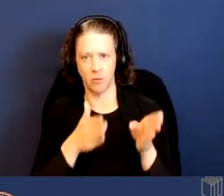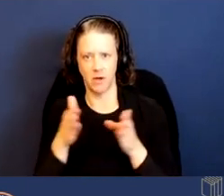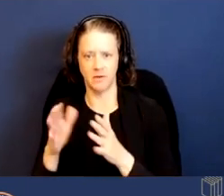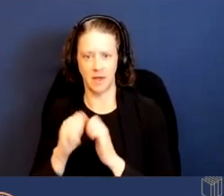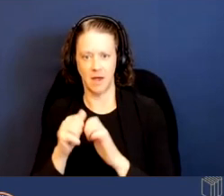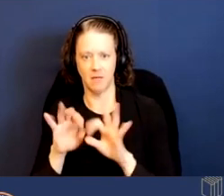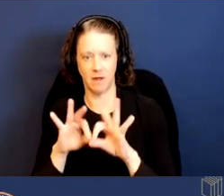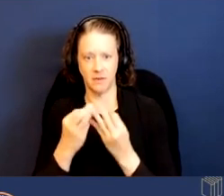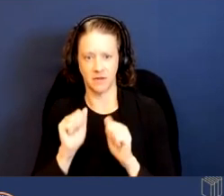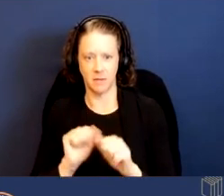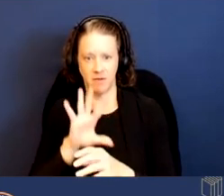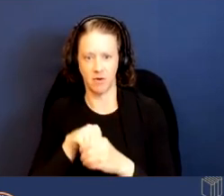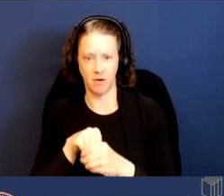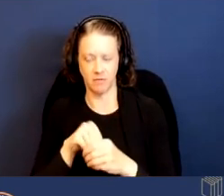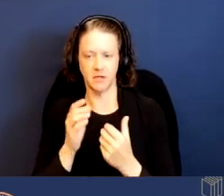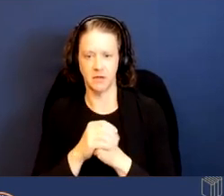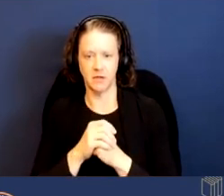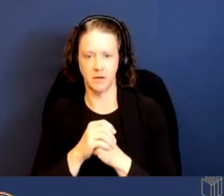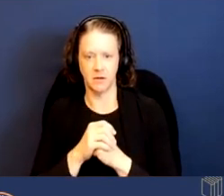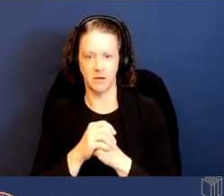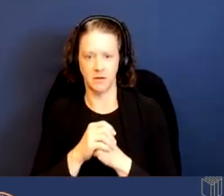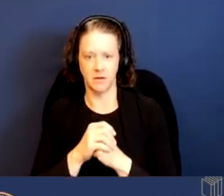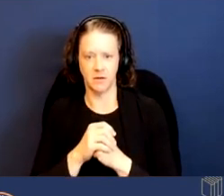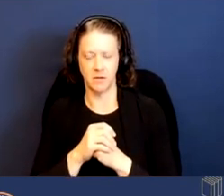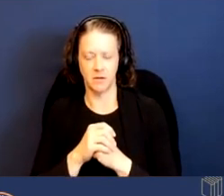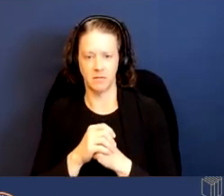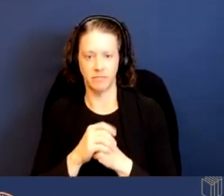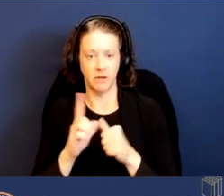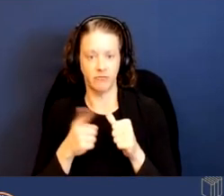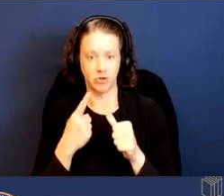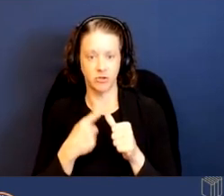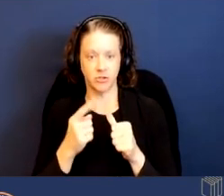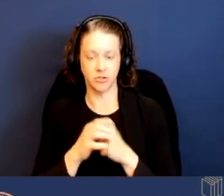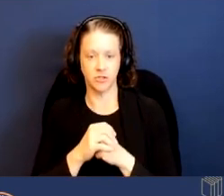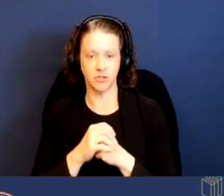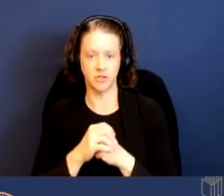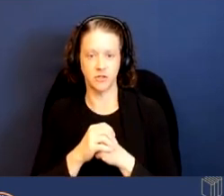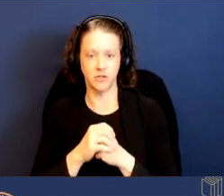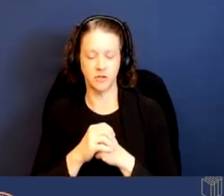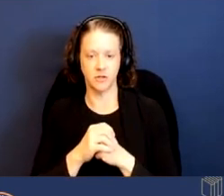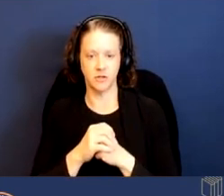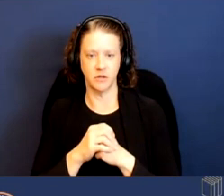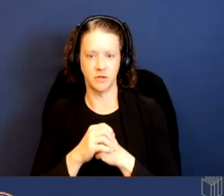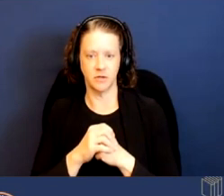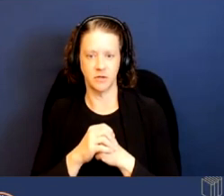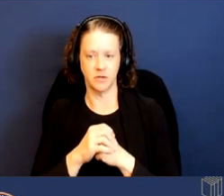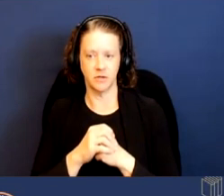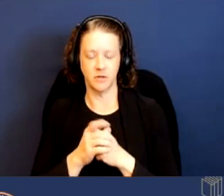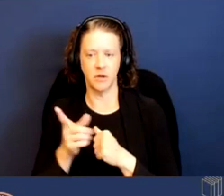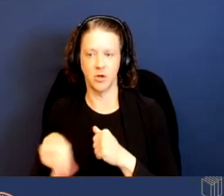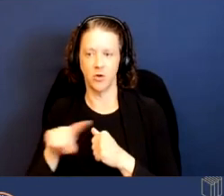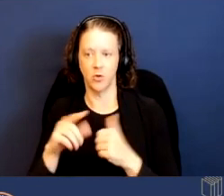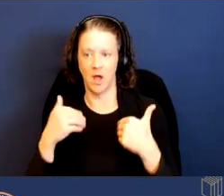can get involved. And, first and foremost, we have, or you have